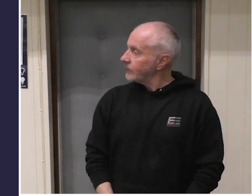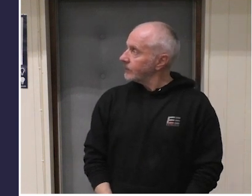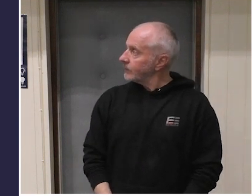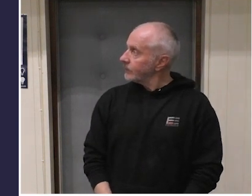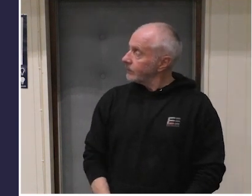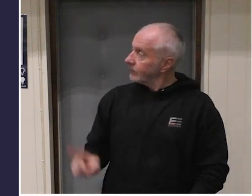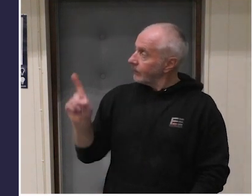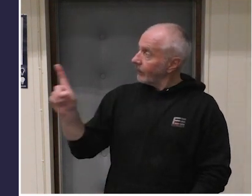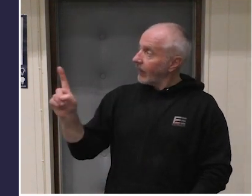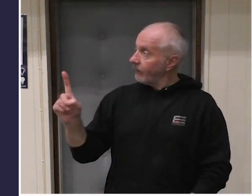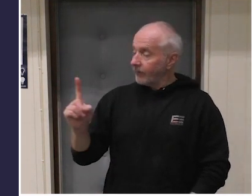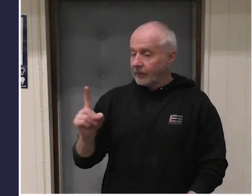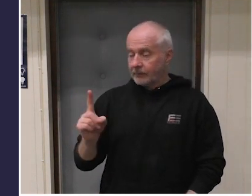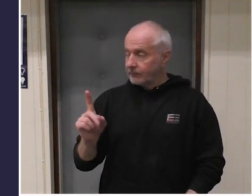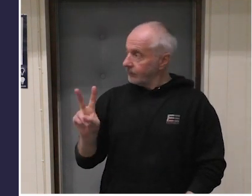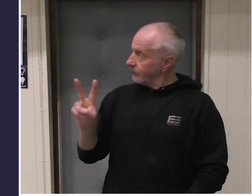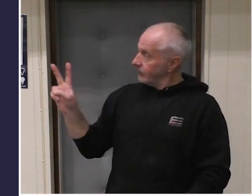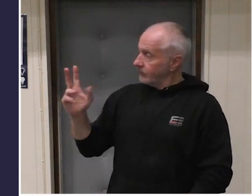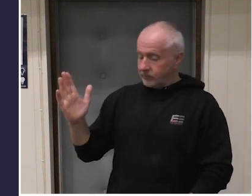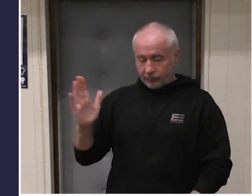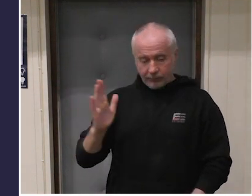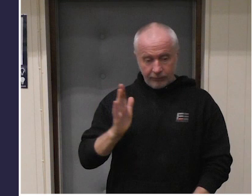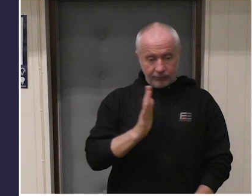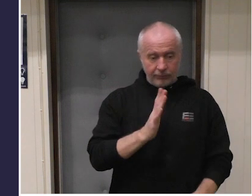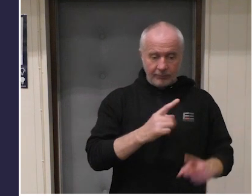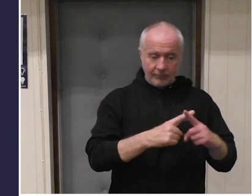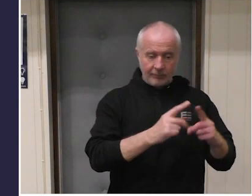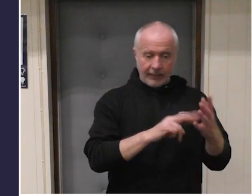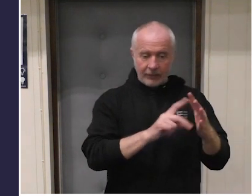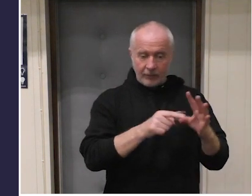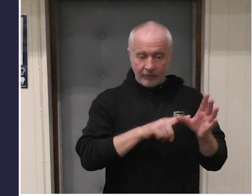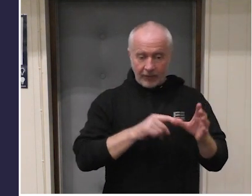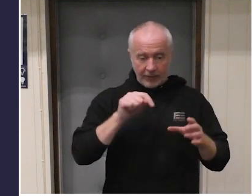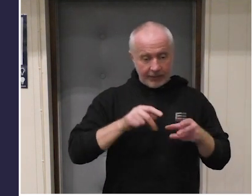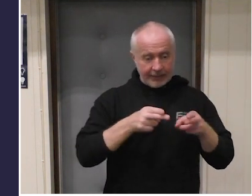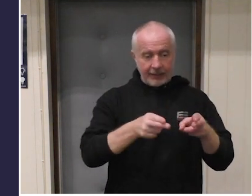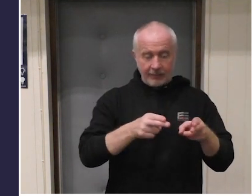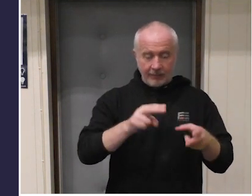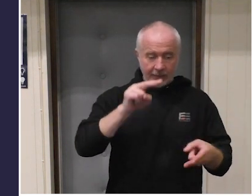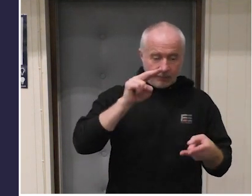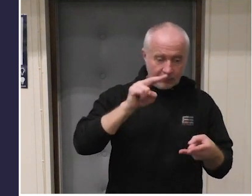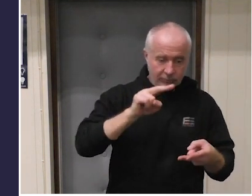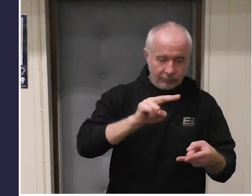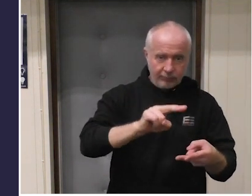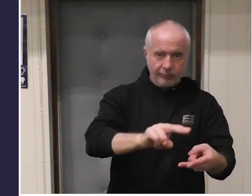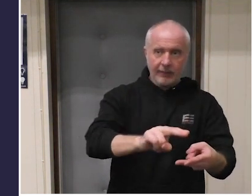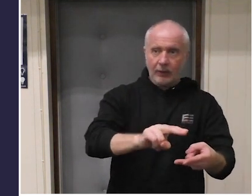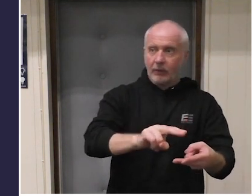if you look at this, that the entropy of these systems are decreasing. Right?